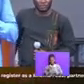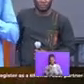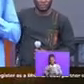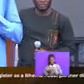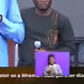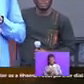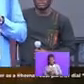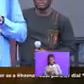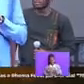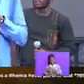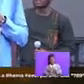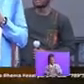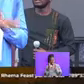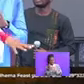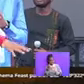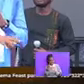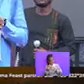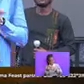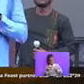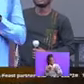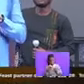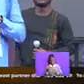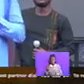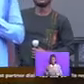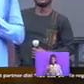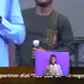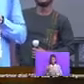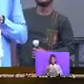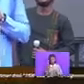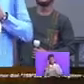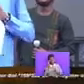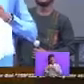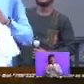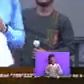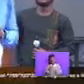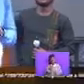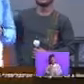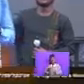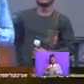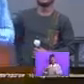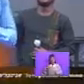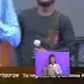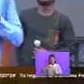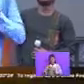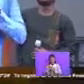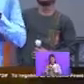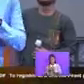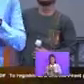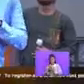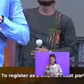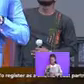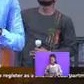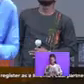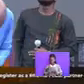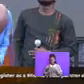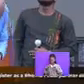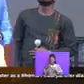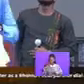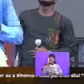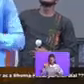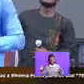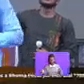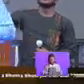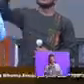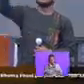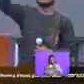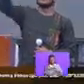season and whether the Unseen word or the seen word whether they believe it or not we are standing with you and the word of God will come